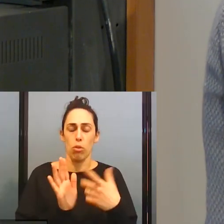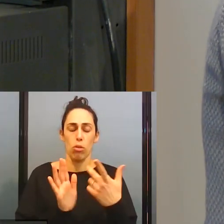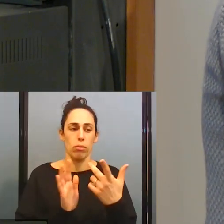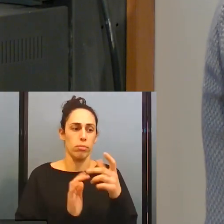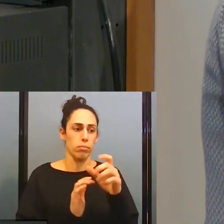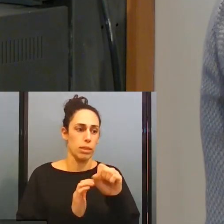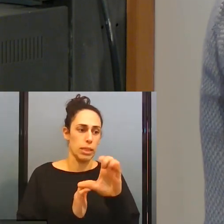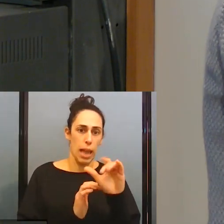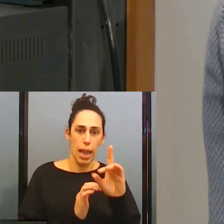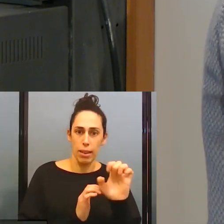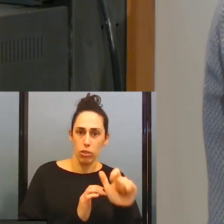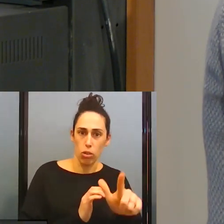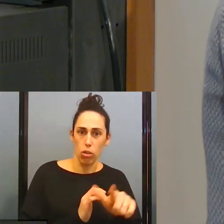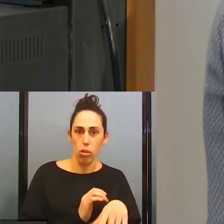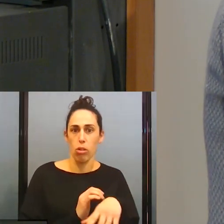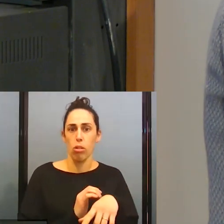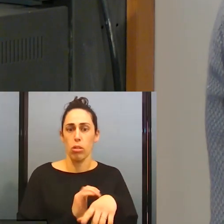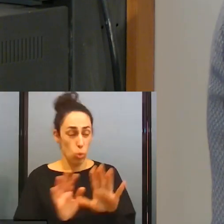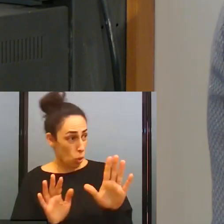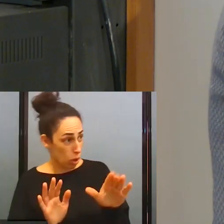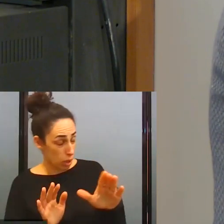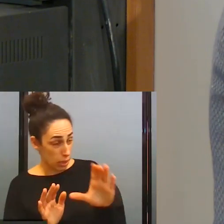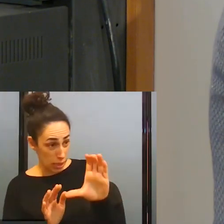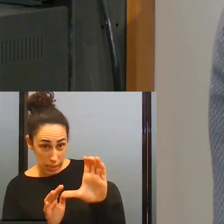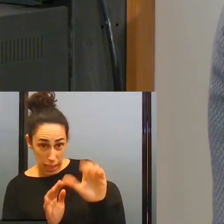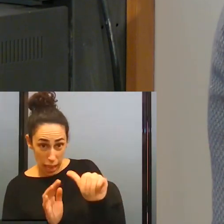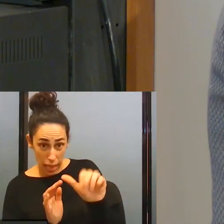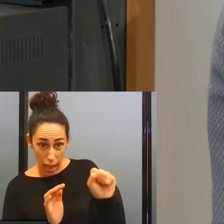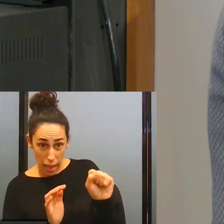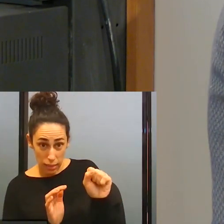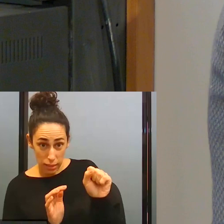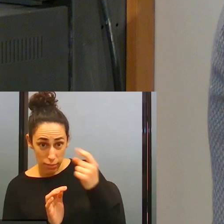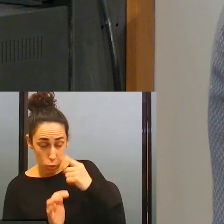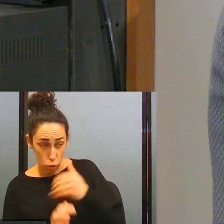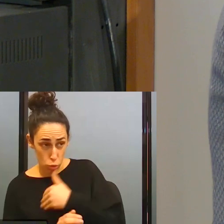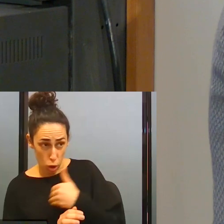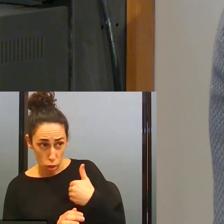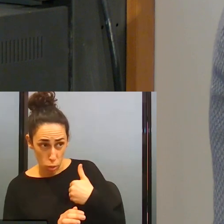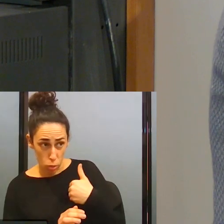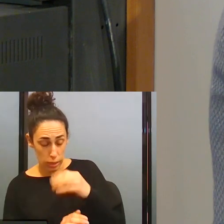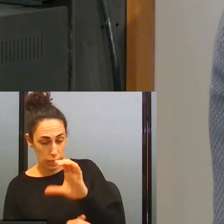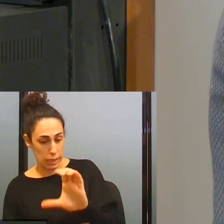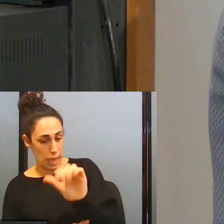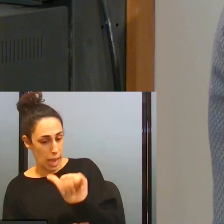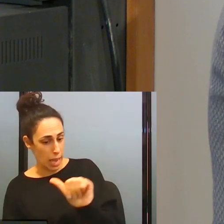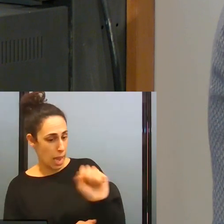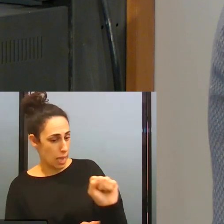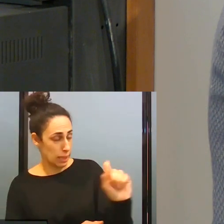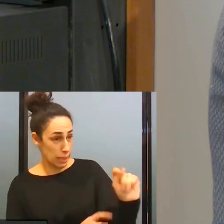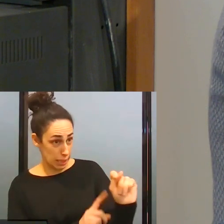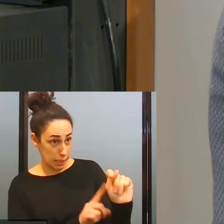Aid of Toronto, Children's Aid Societies of Toronto. Is that how it's written out there? CAST?